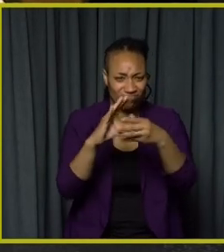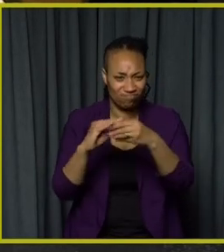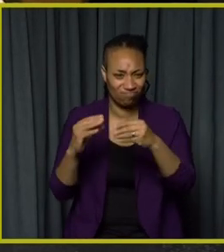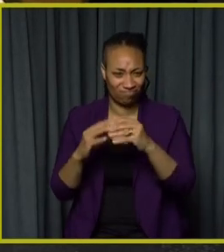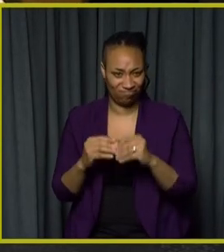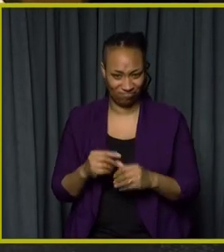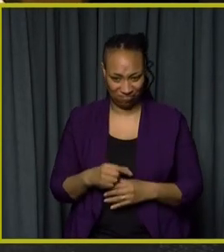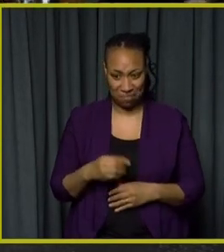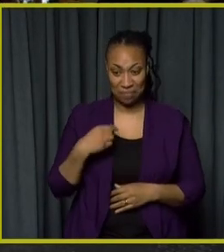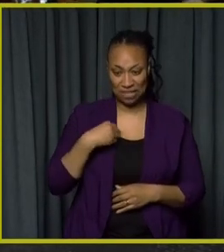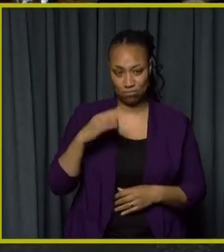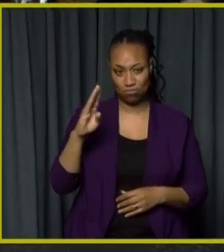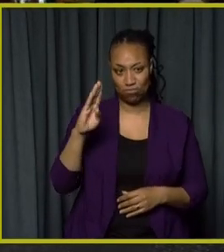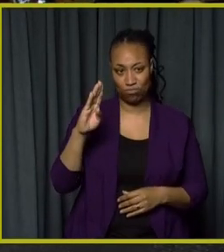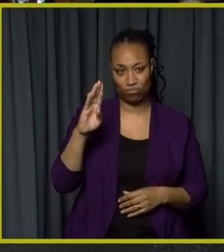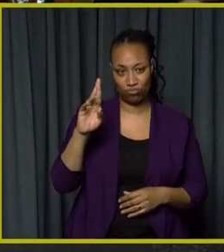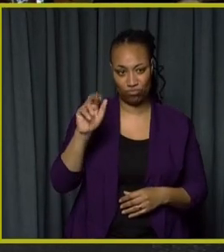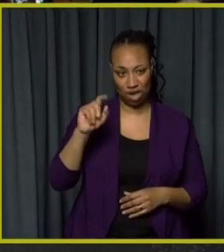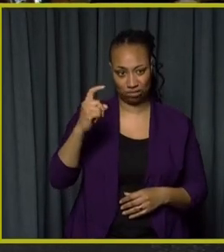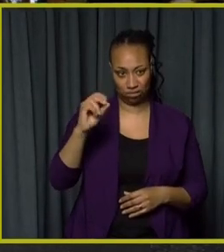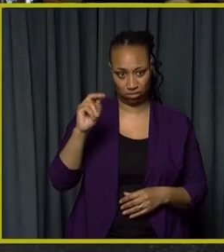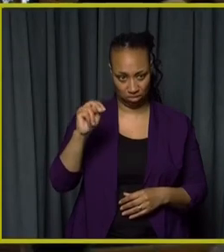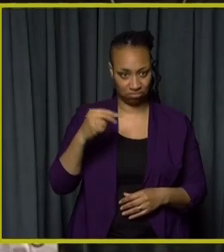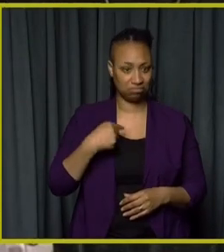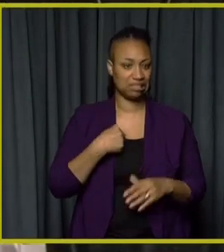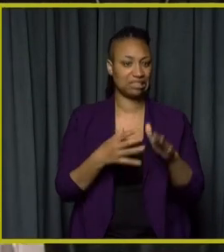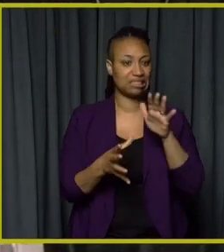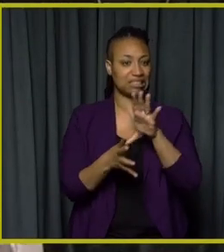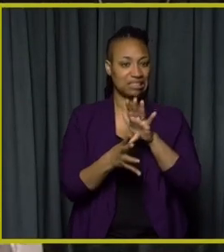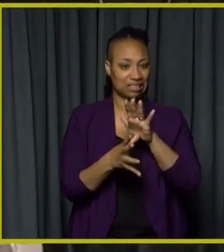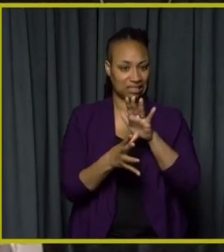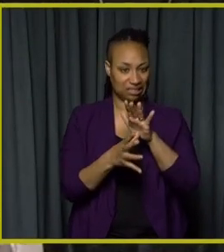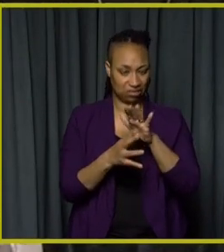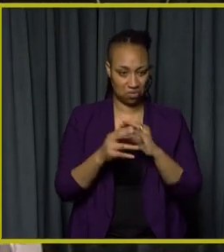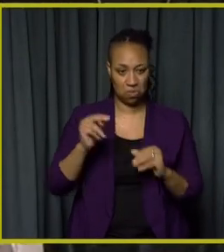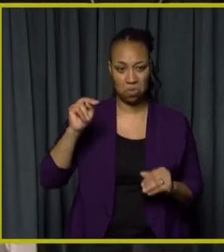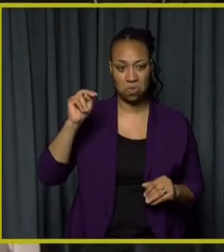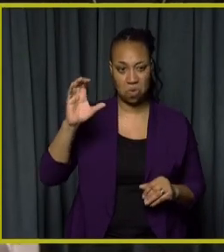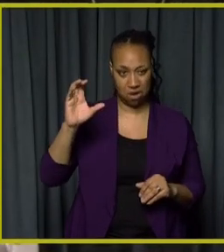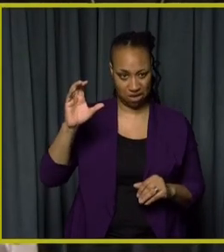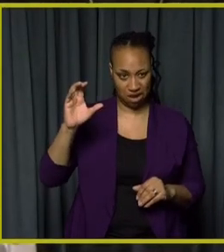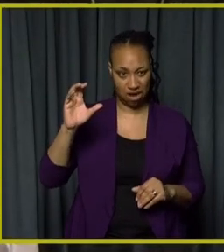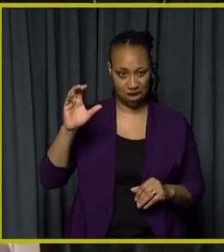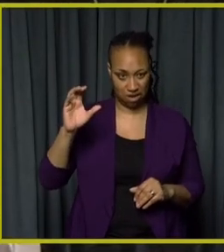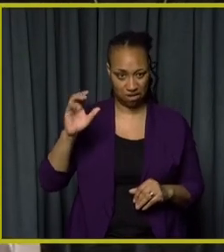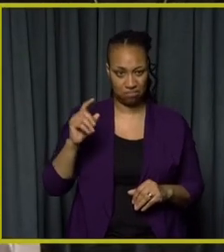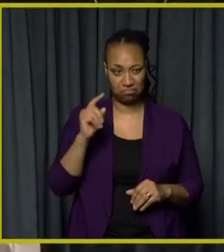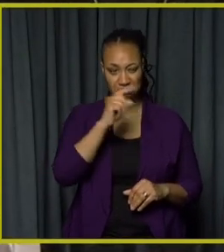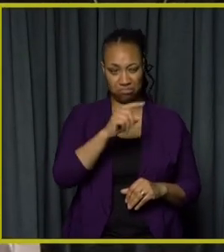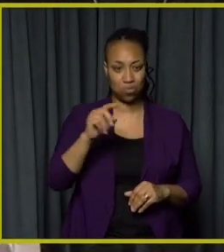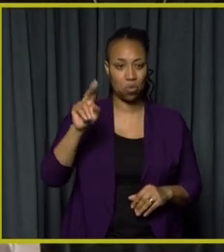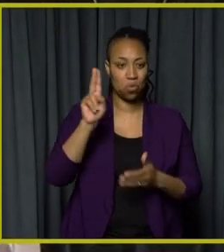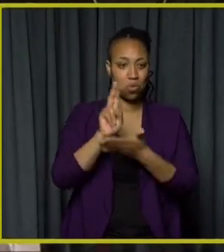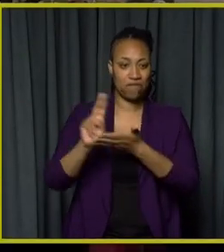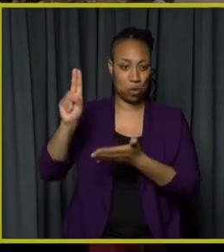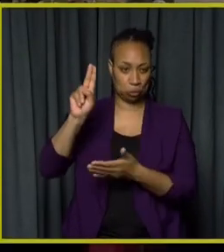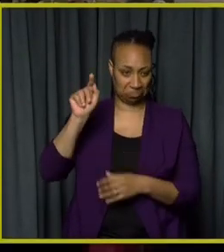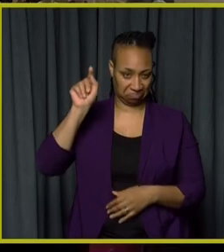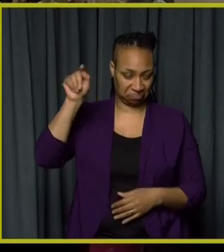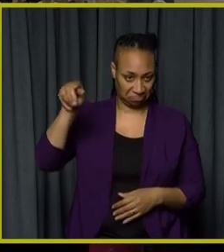A&T State University. I don't see a difference between gerrymandering and the three-fifths